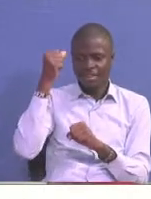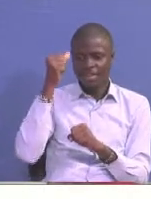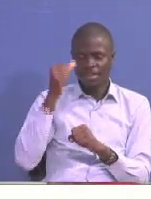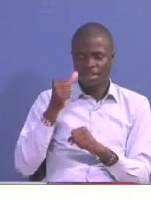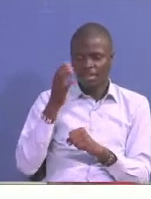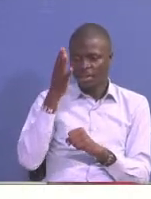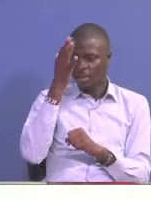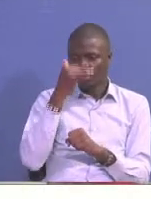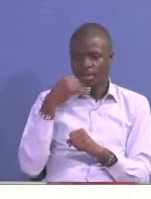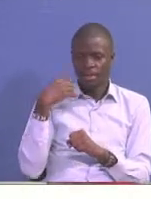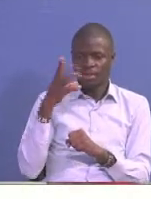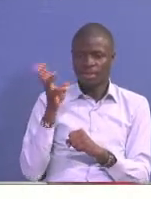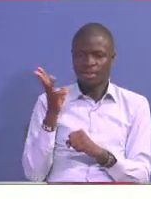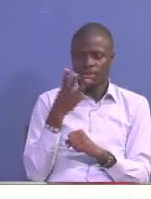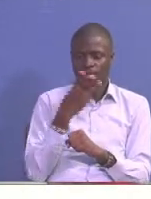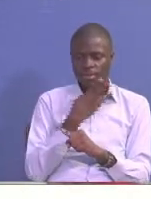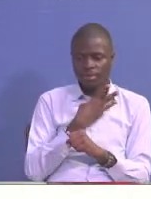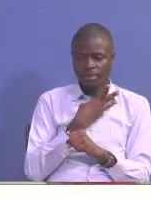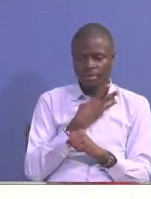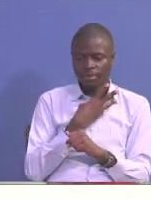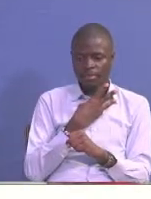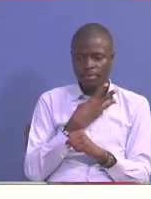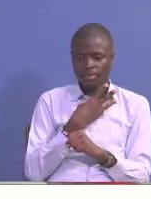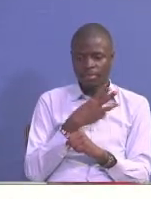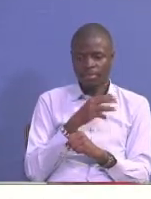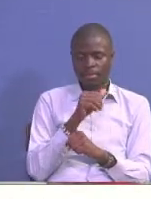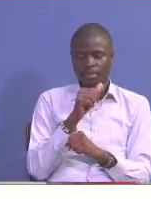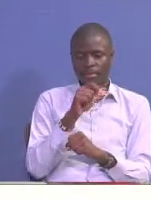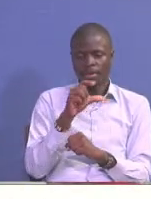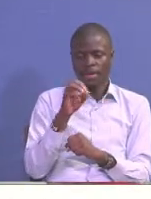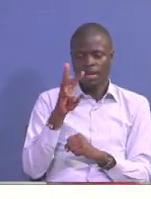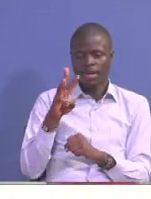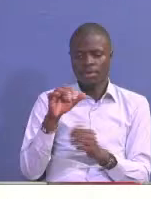Why should we allow that to happen?